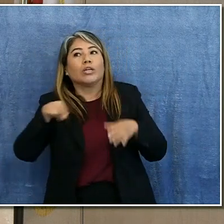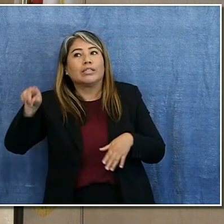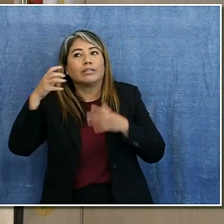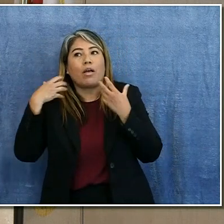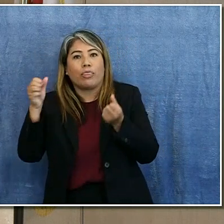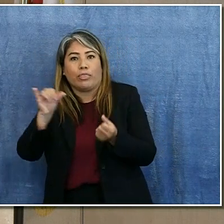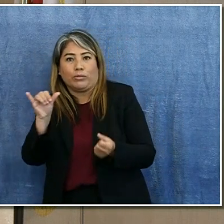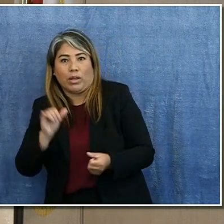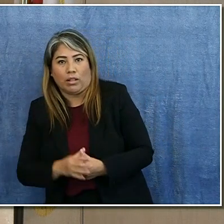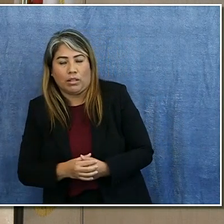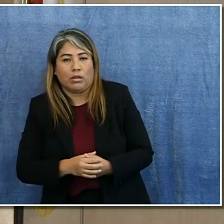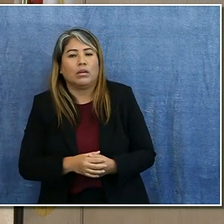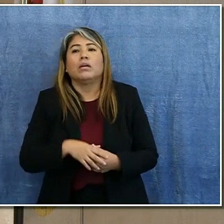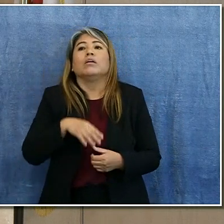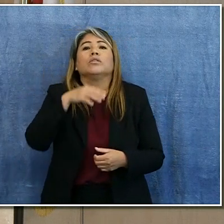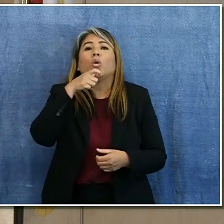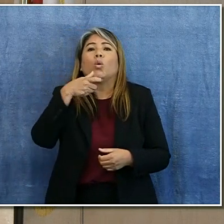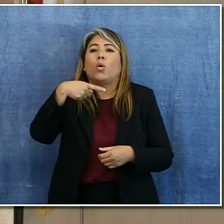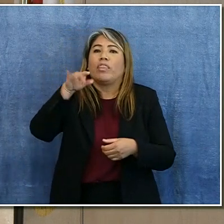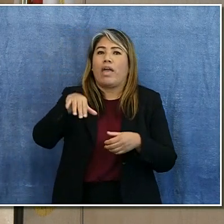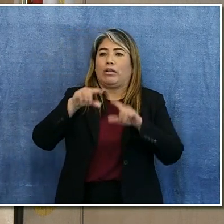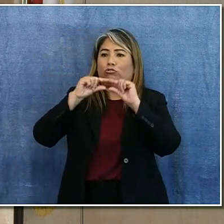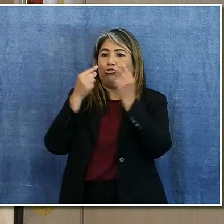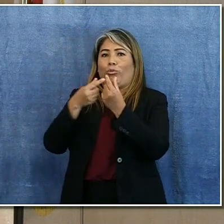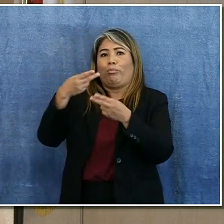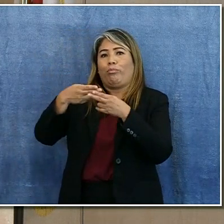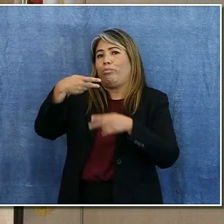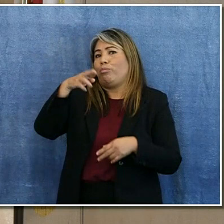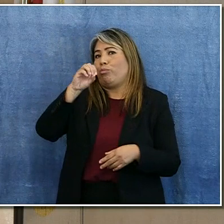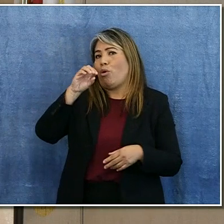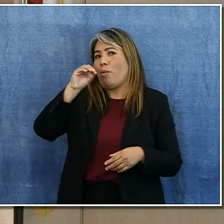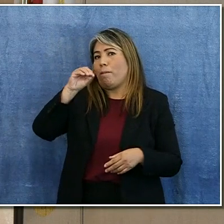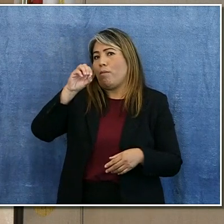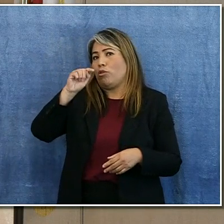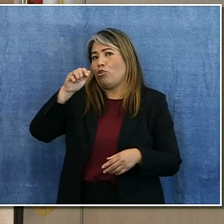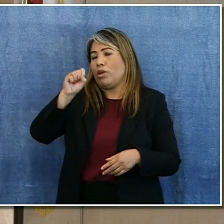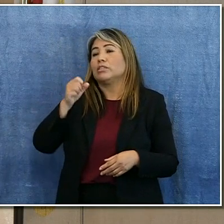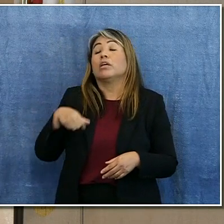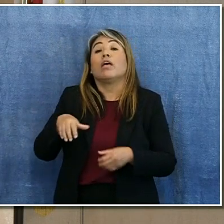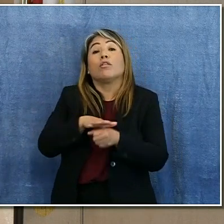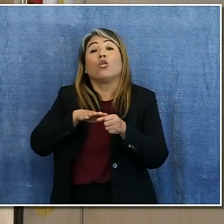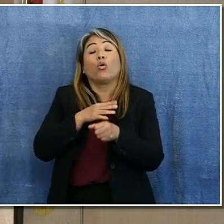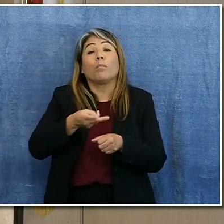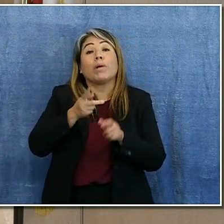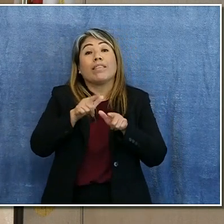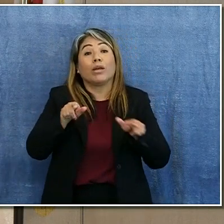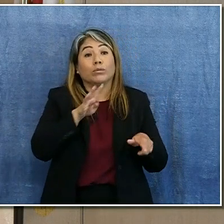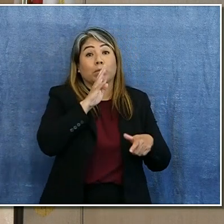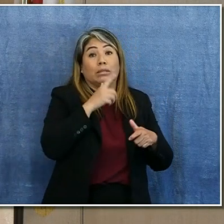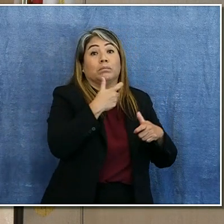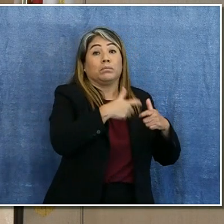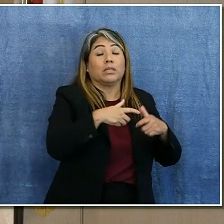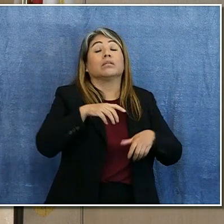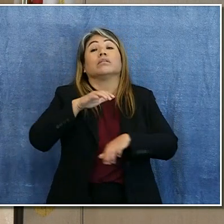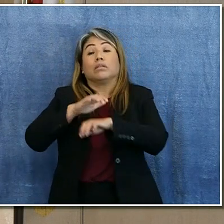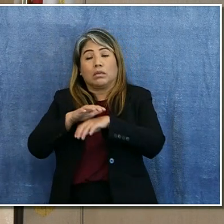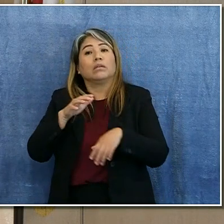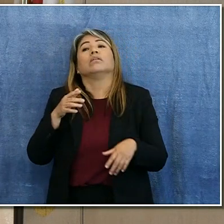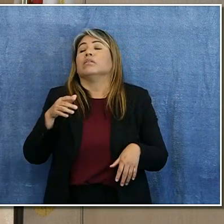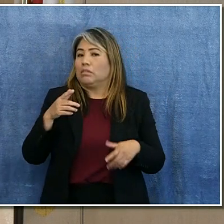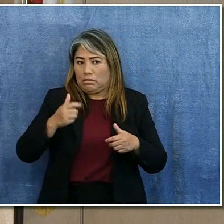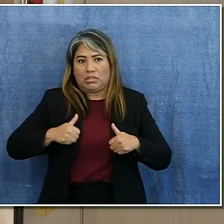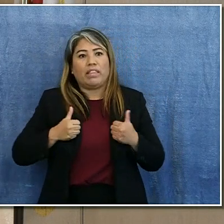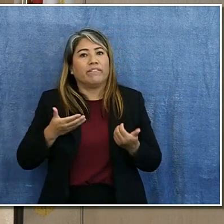health. So who are promotoras? Promotoras are local bilingual Spanish-speaking residents who have built